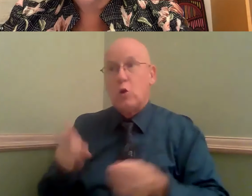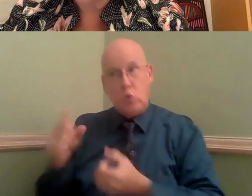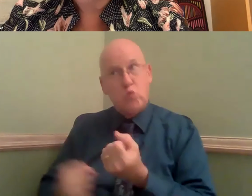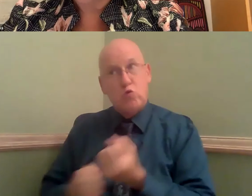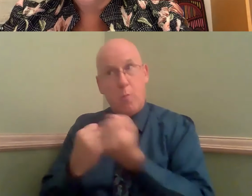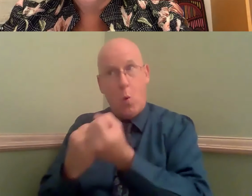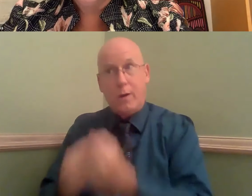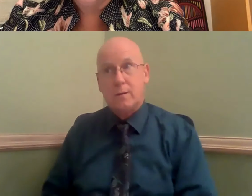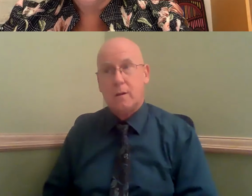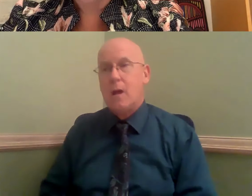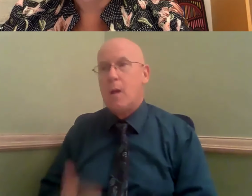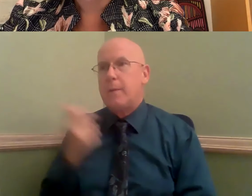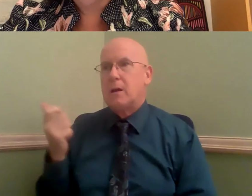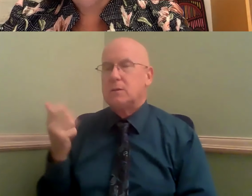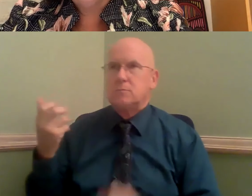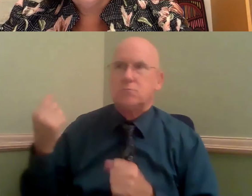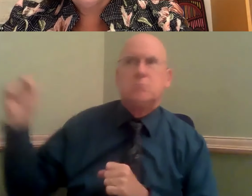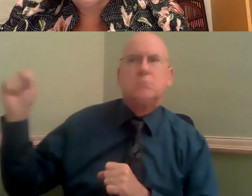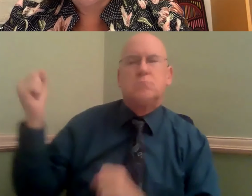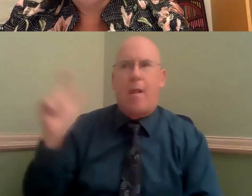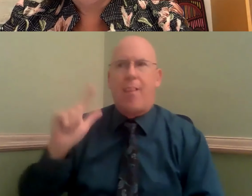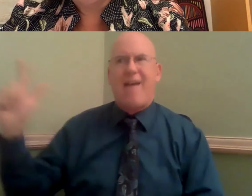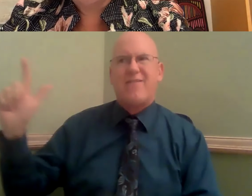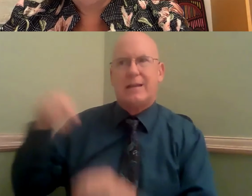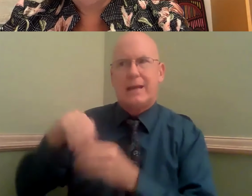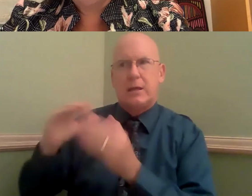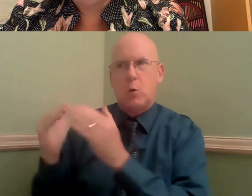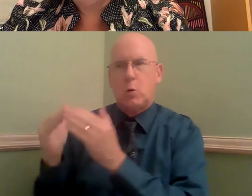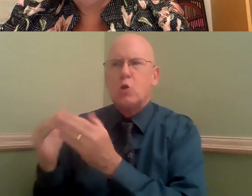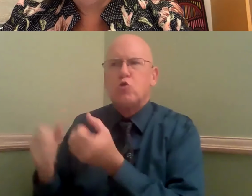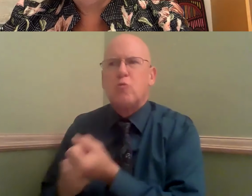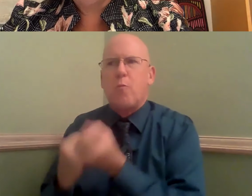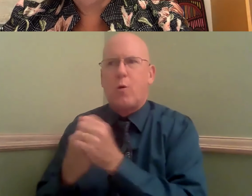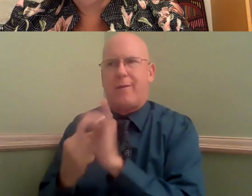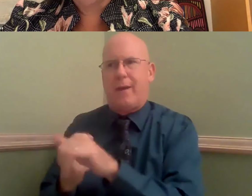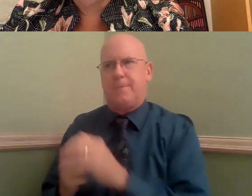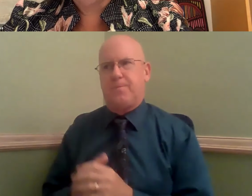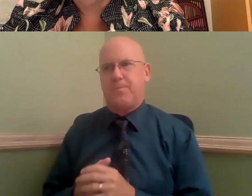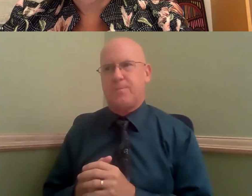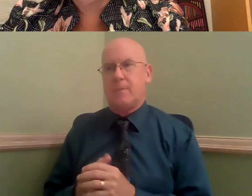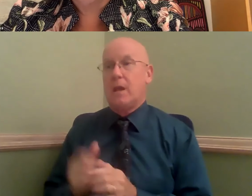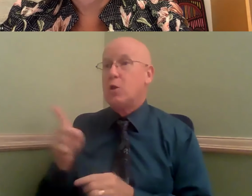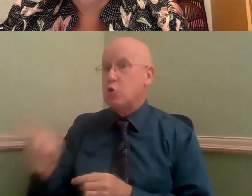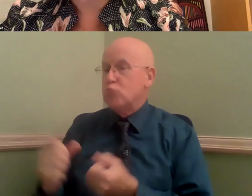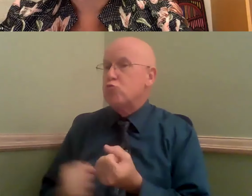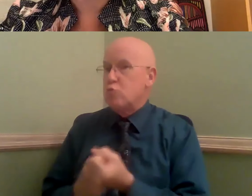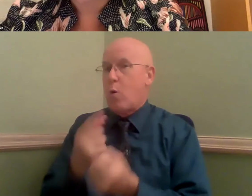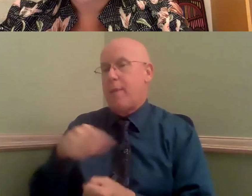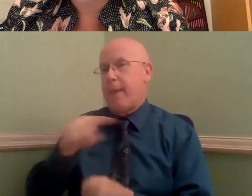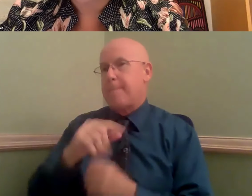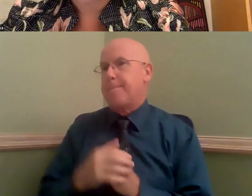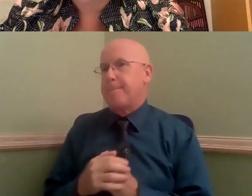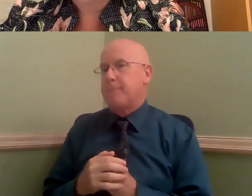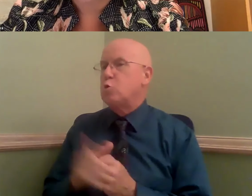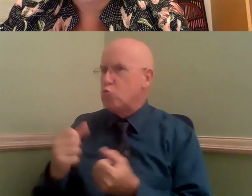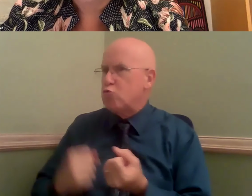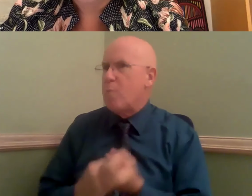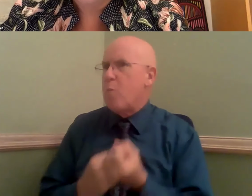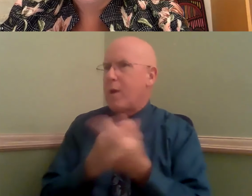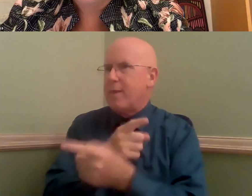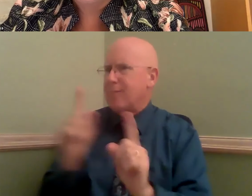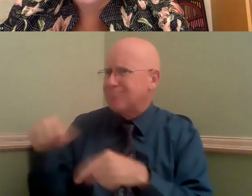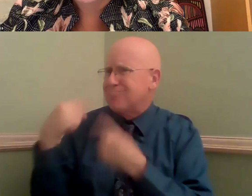the radical left in our community is endorsing that position. And that's what you have endorsed. You have supported that position, plain and